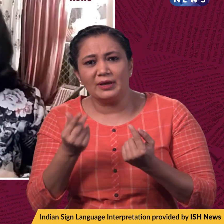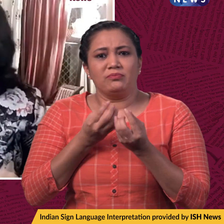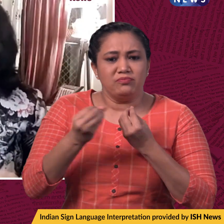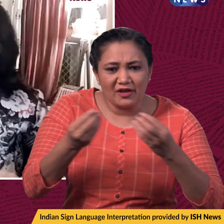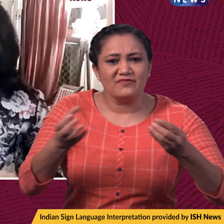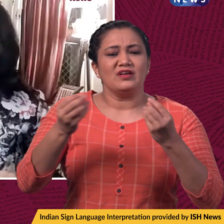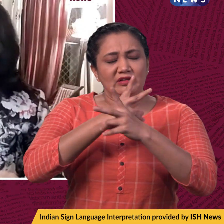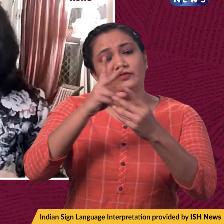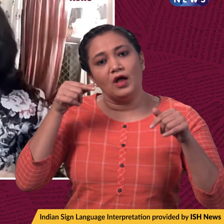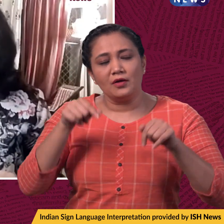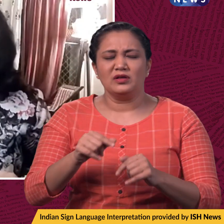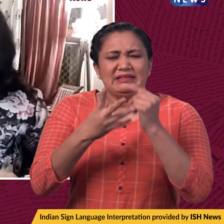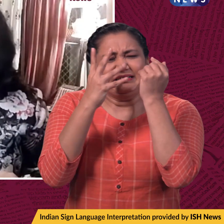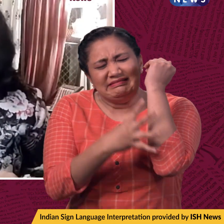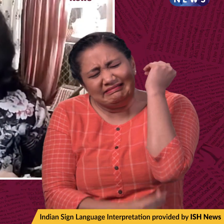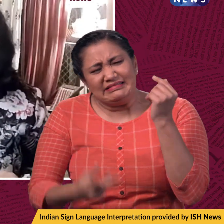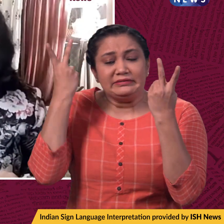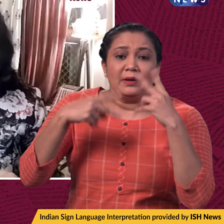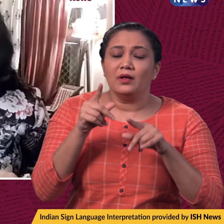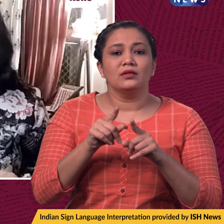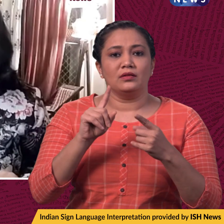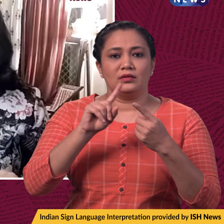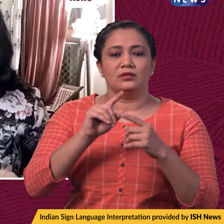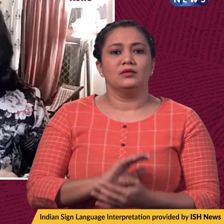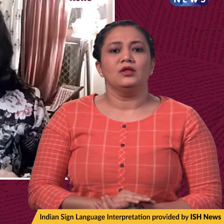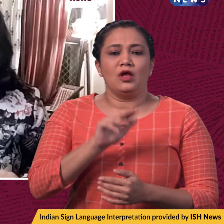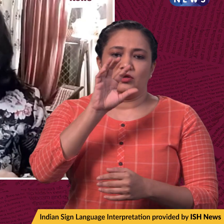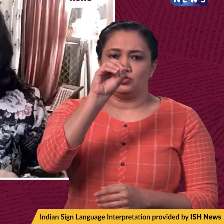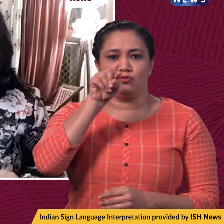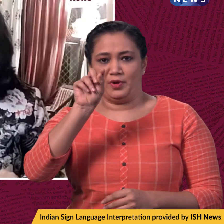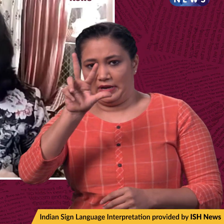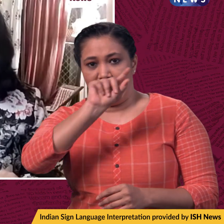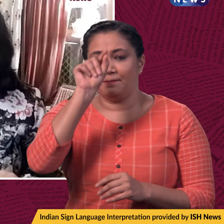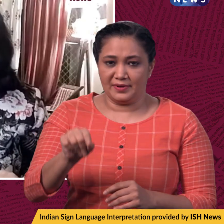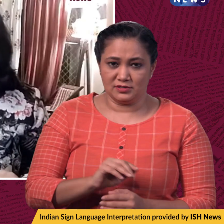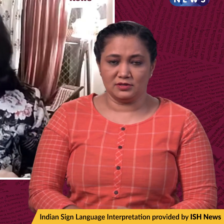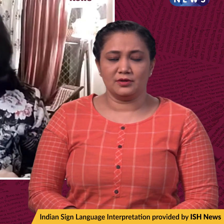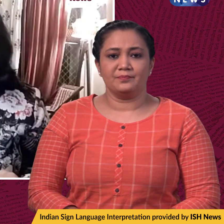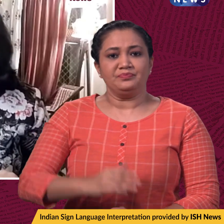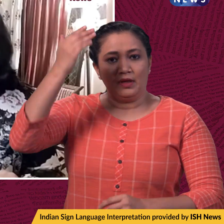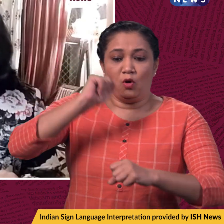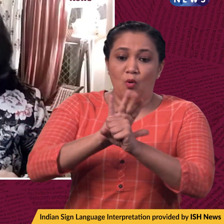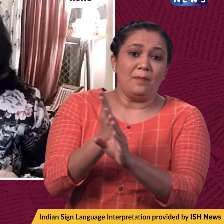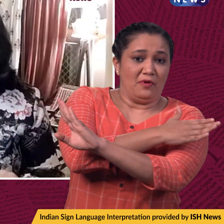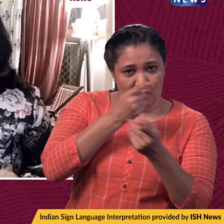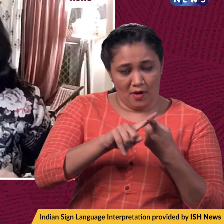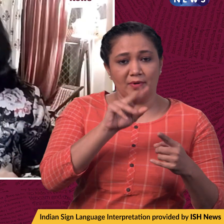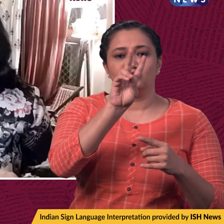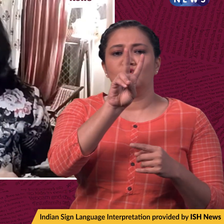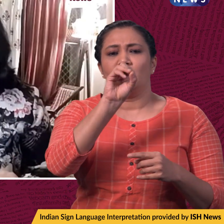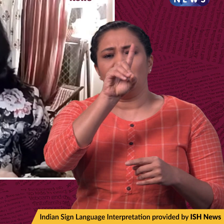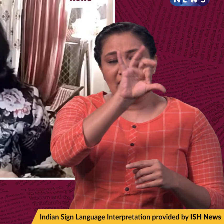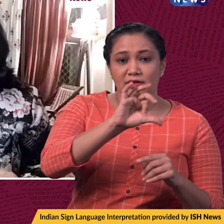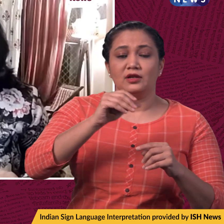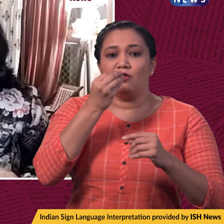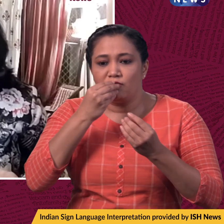the report says, and I quote, extreme poverty was as low as 0.8% in the pre-pandemic year 2019, and